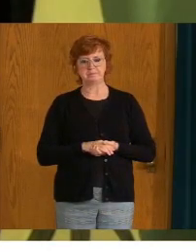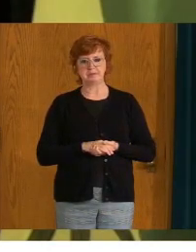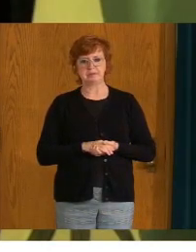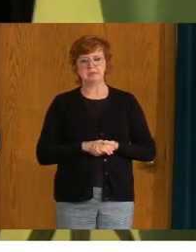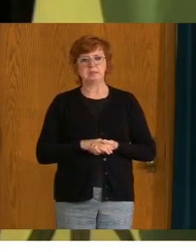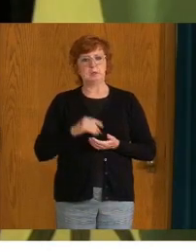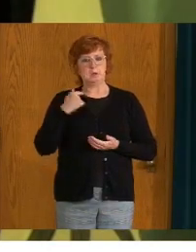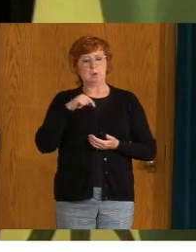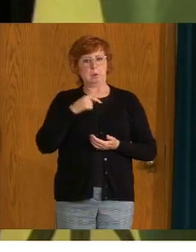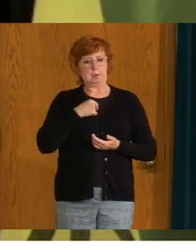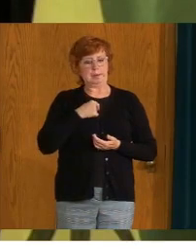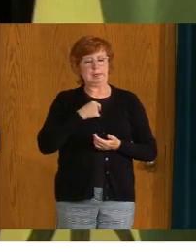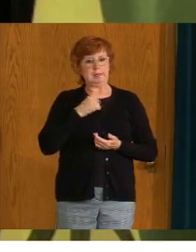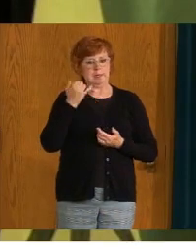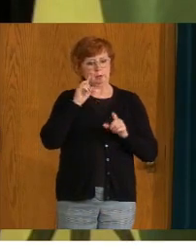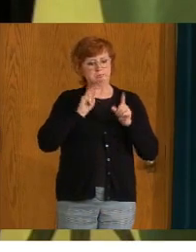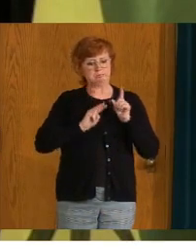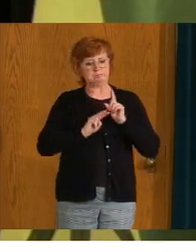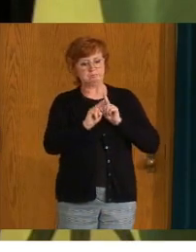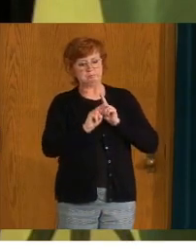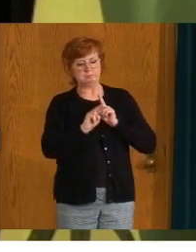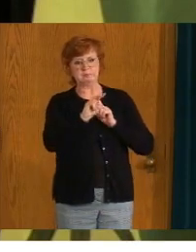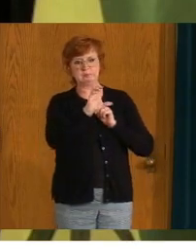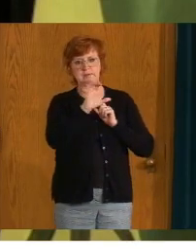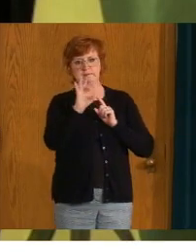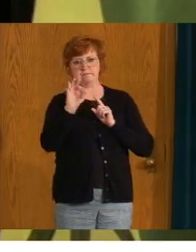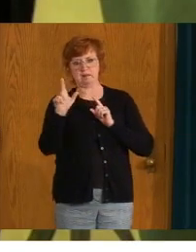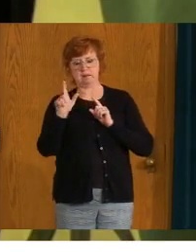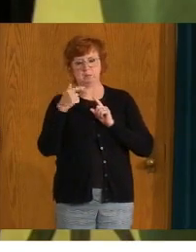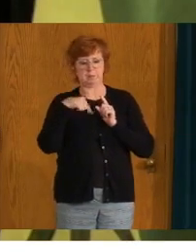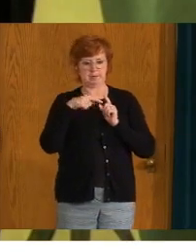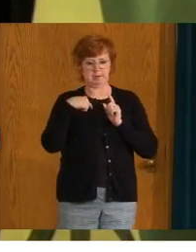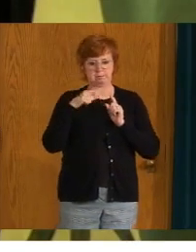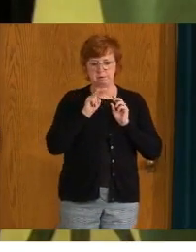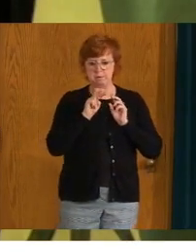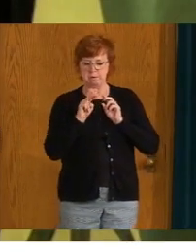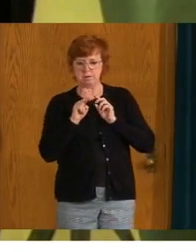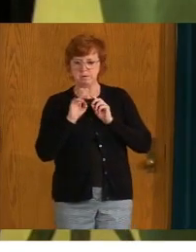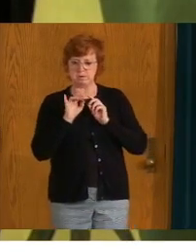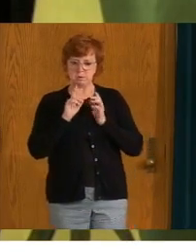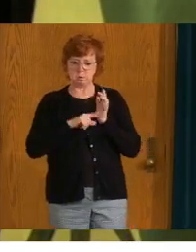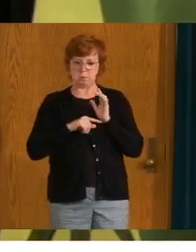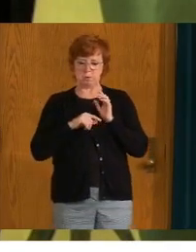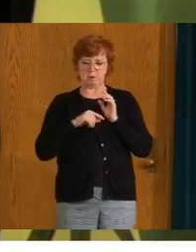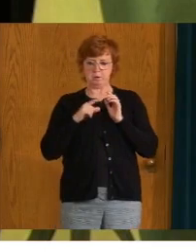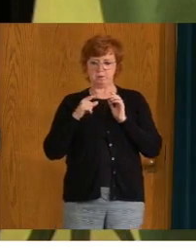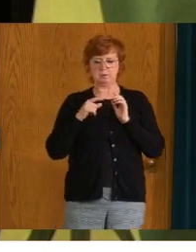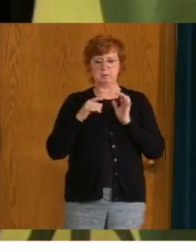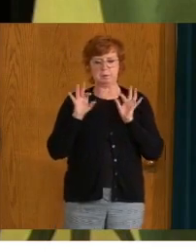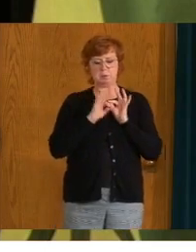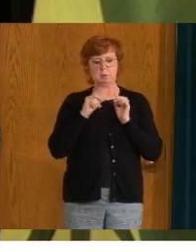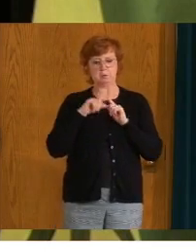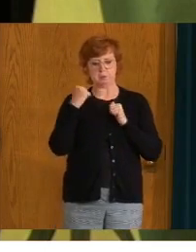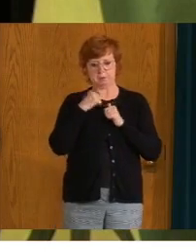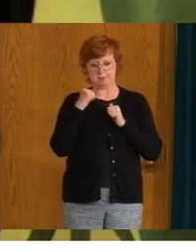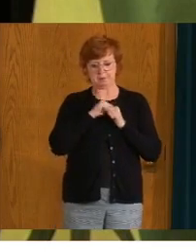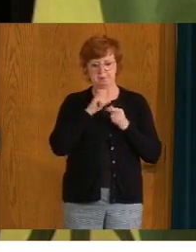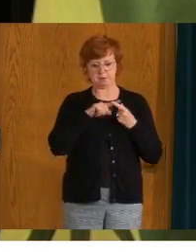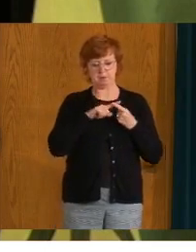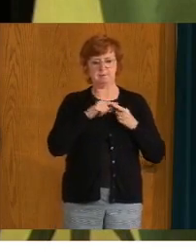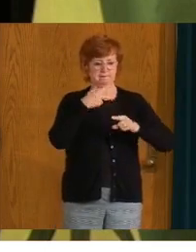realize, a few things. First thing is vaccines do work. And if we do believe that vaccines do work, then we do